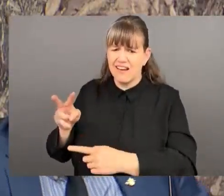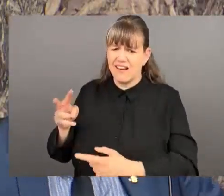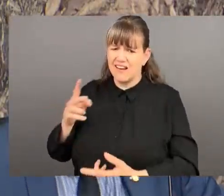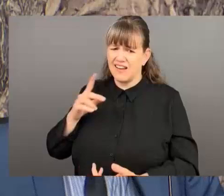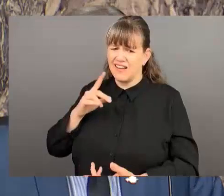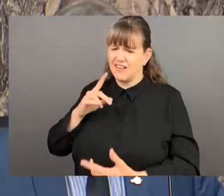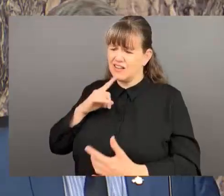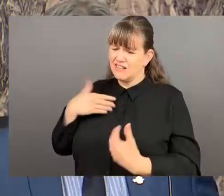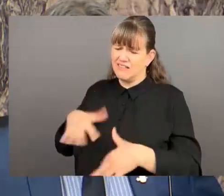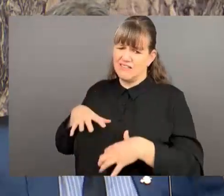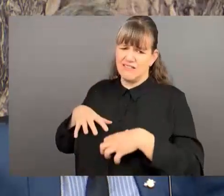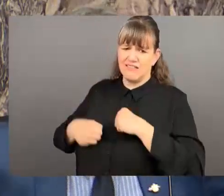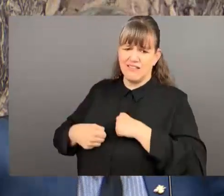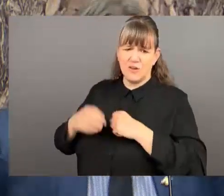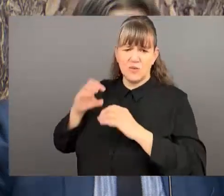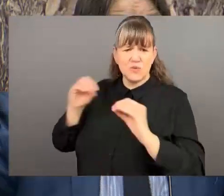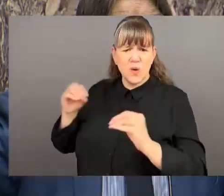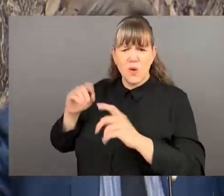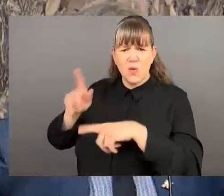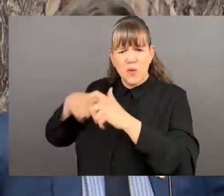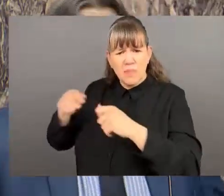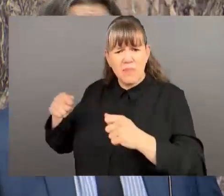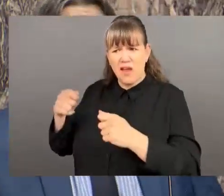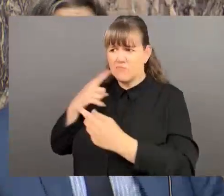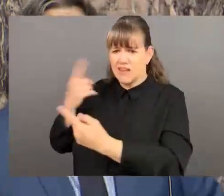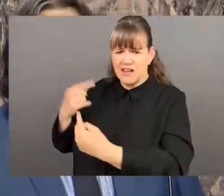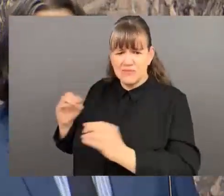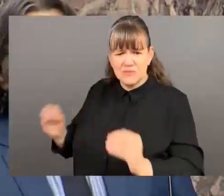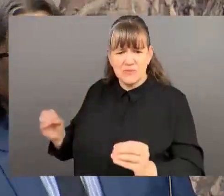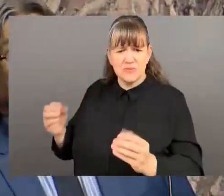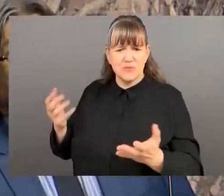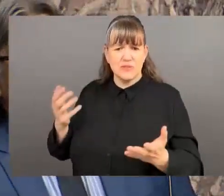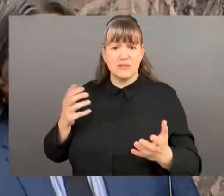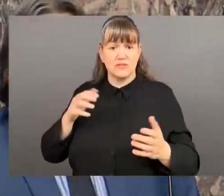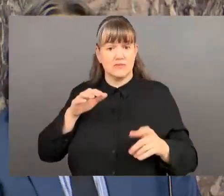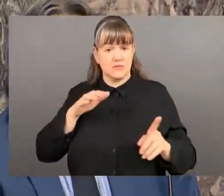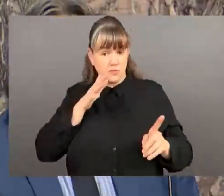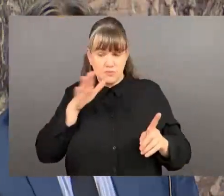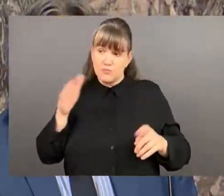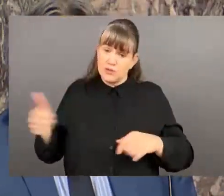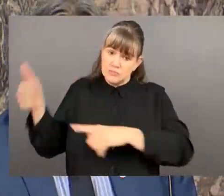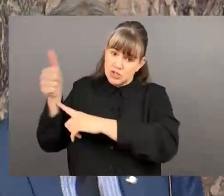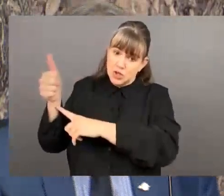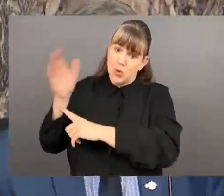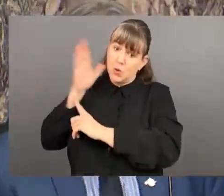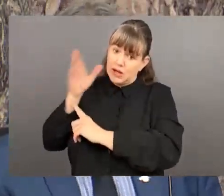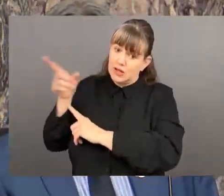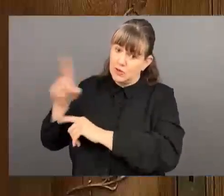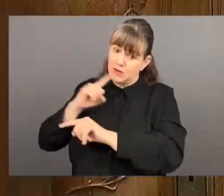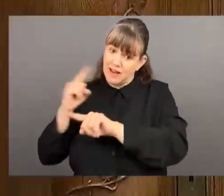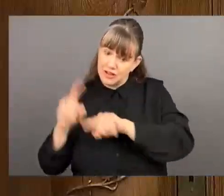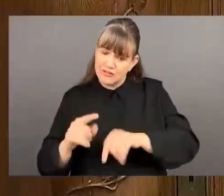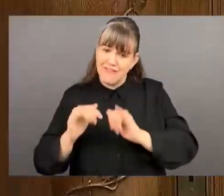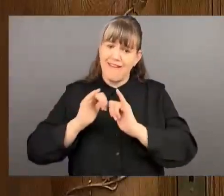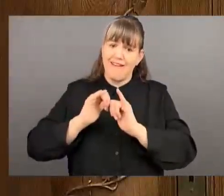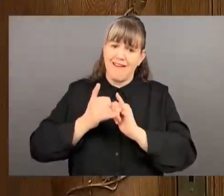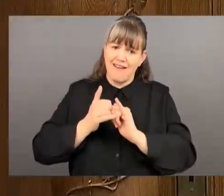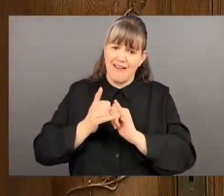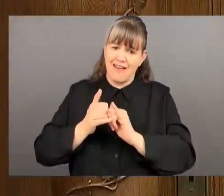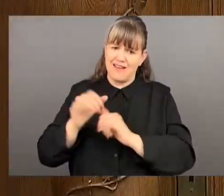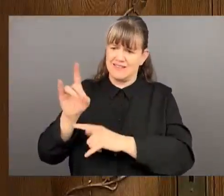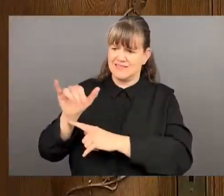Diane Chandler died in provincial care and why her son didn't find out what happened until a month later? Minister of